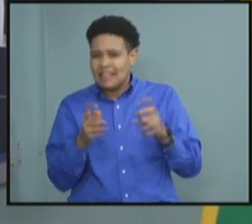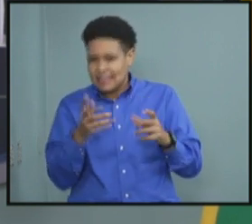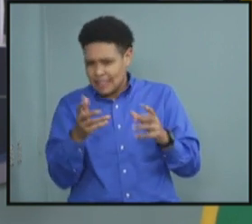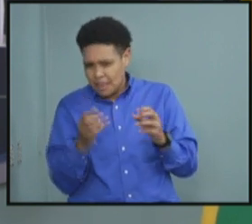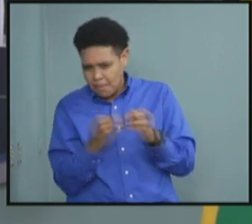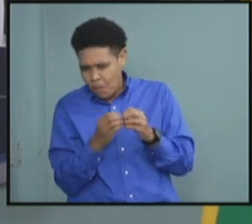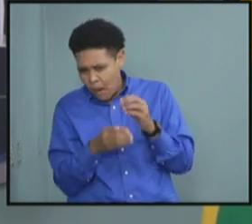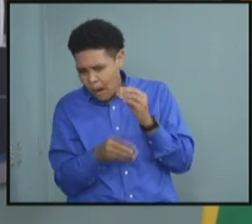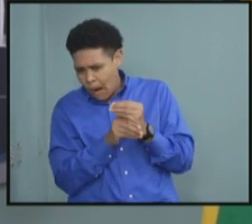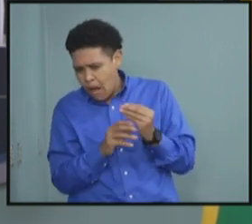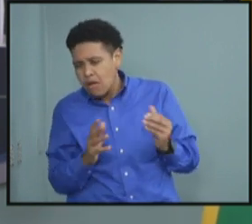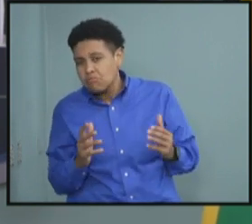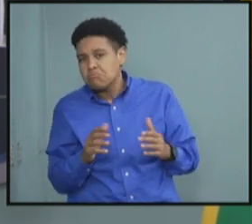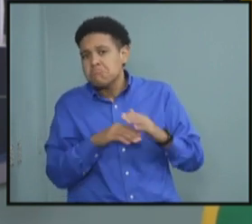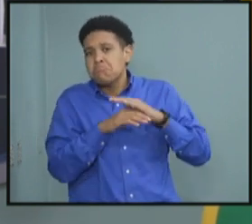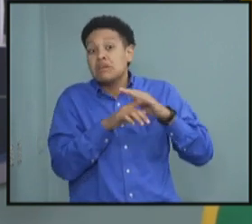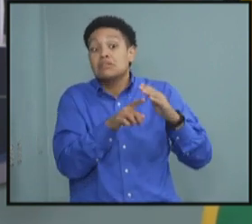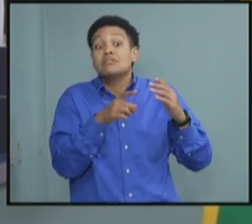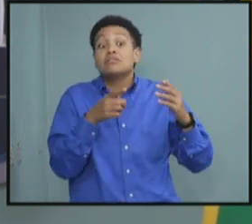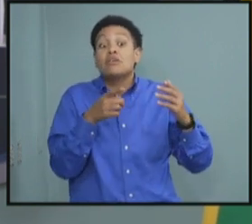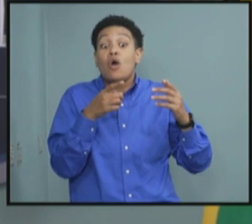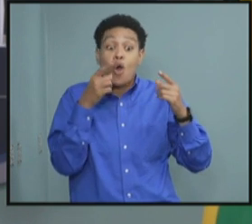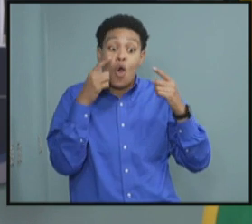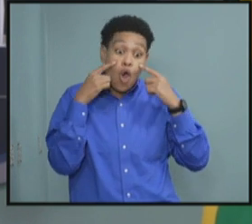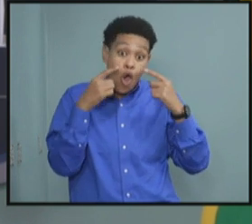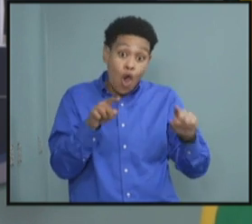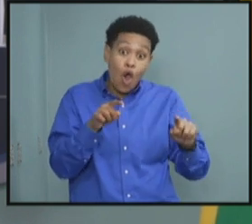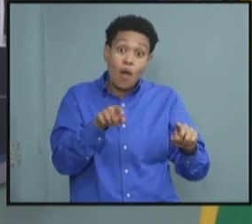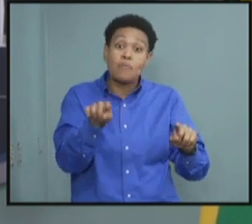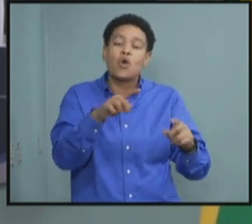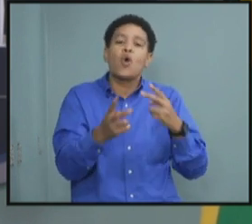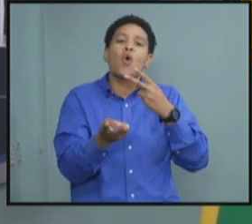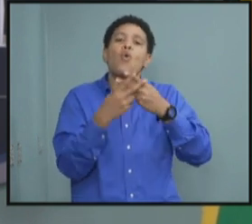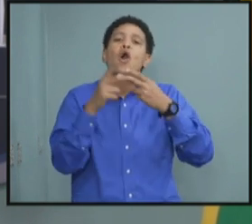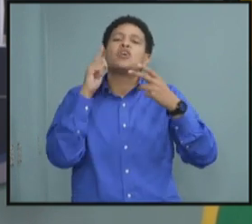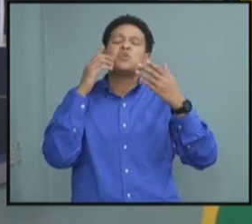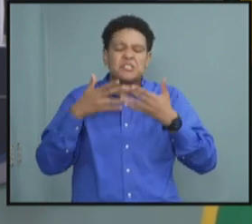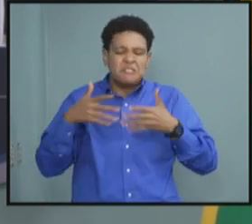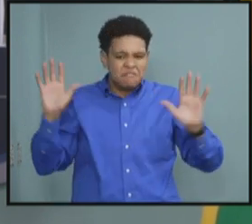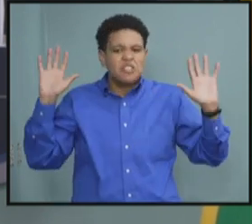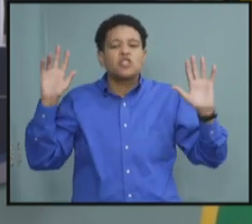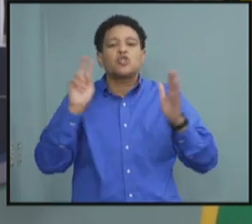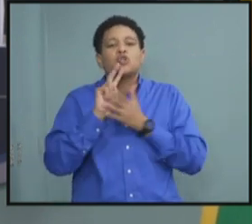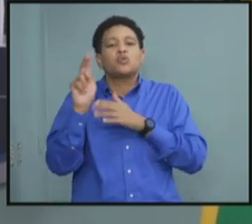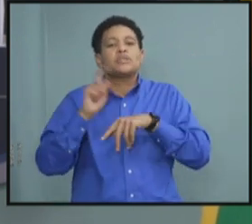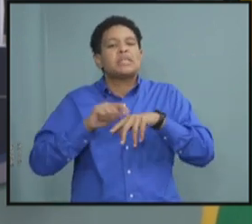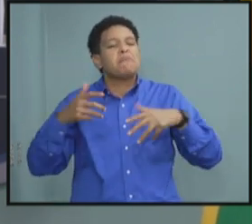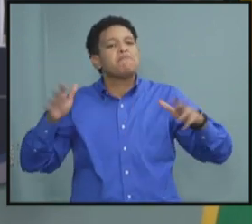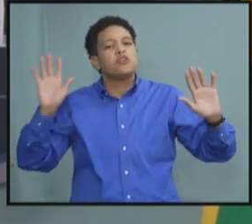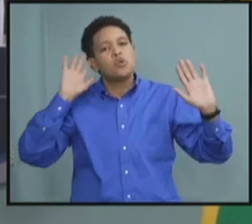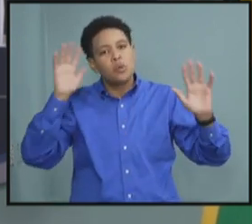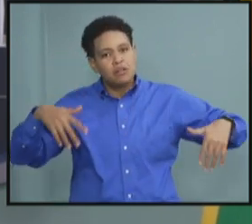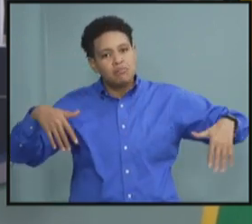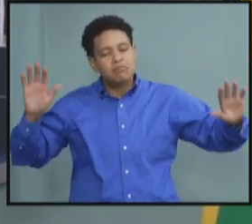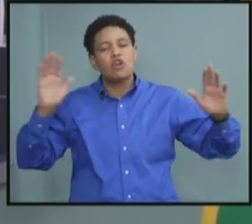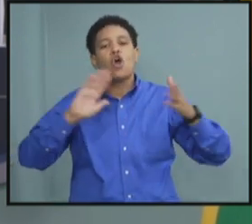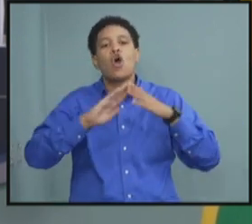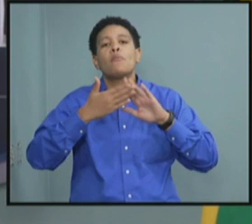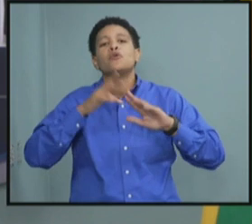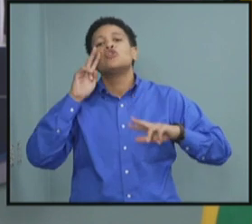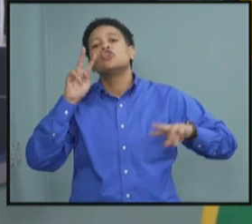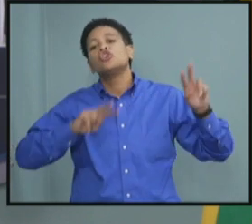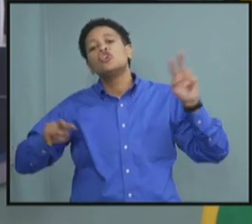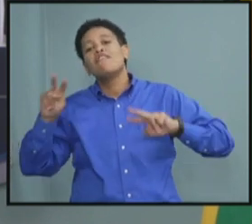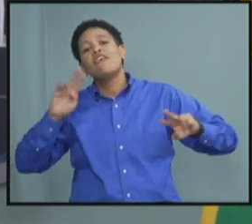Based on these outcomes, the quarantine will be lifted at the end of the 2-week period. Community surveillance will